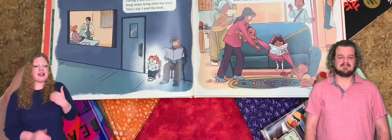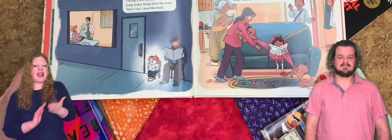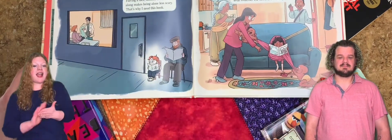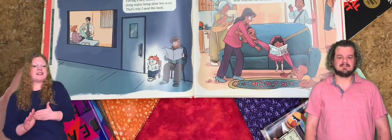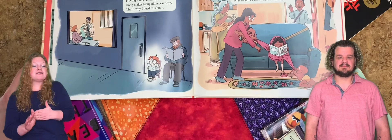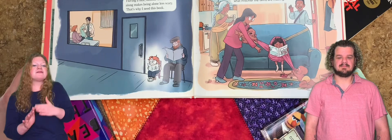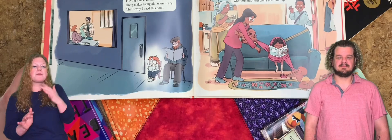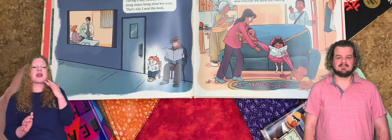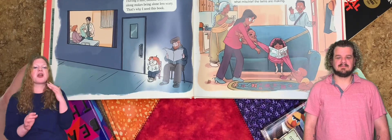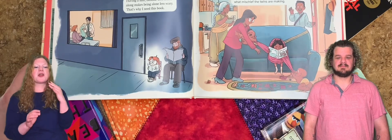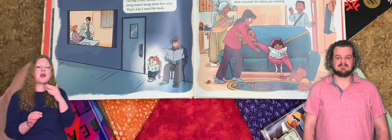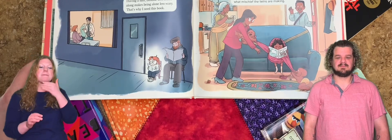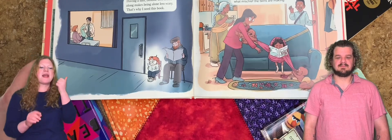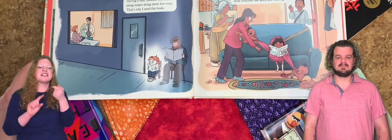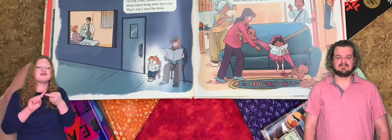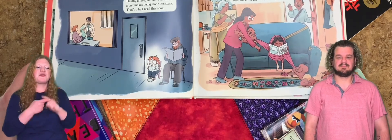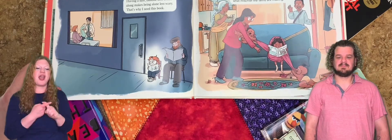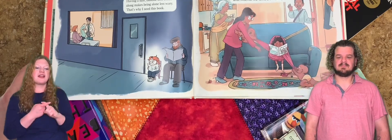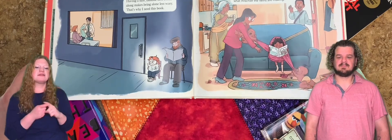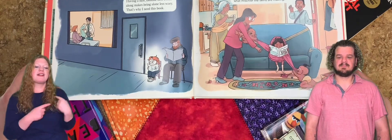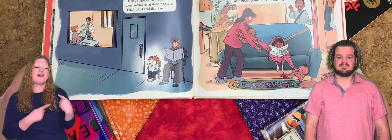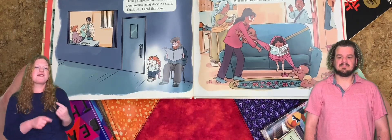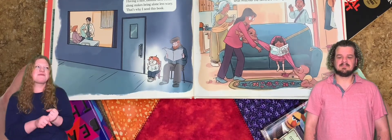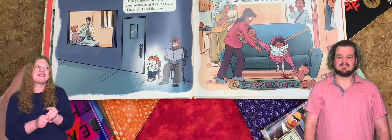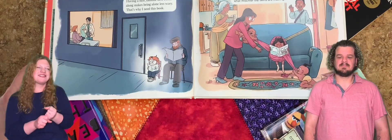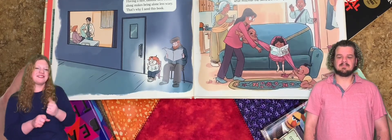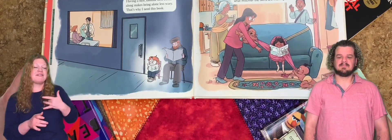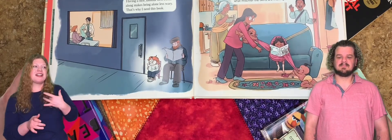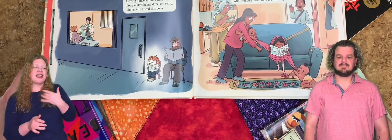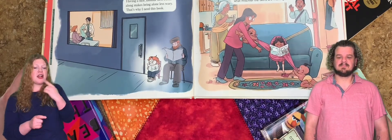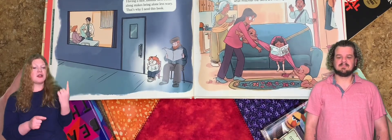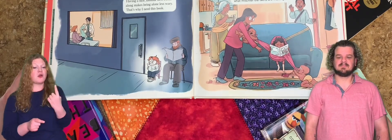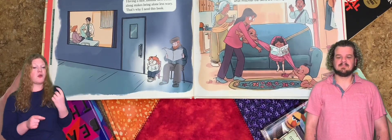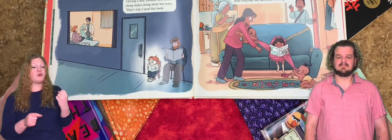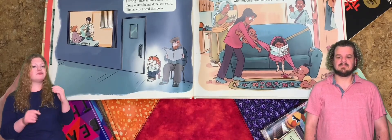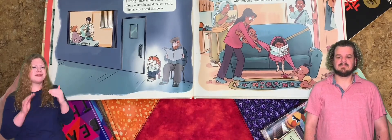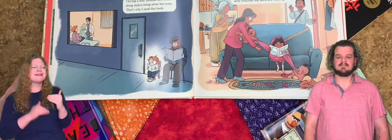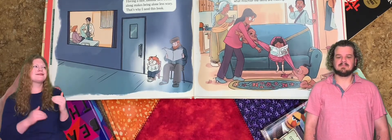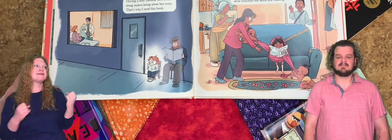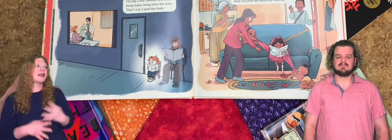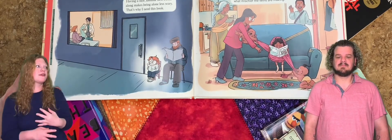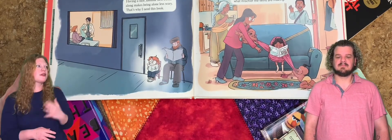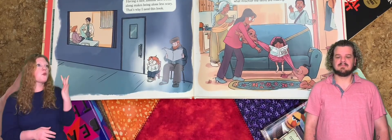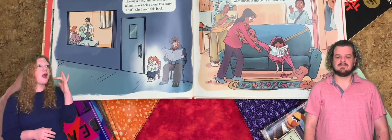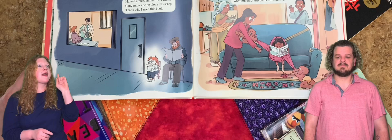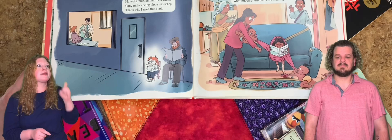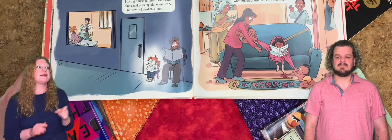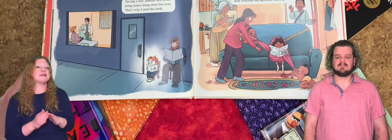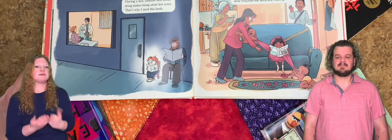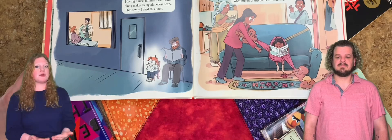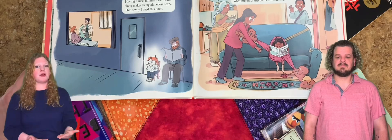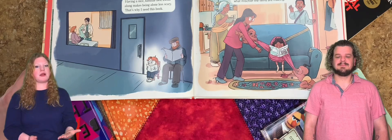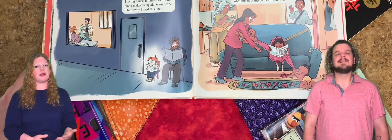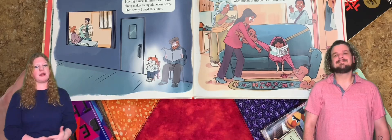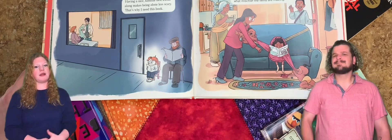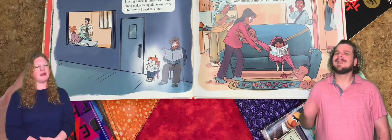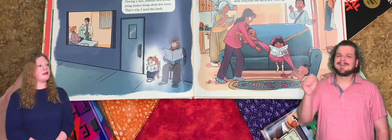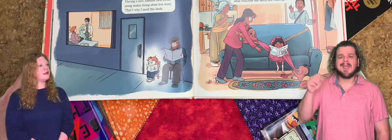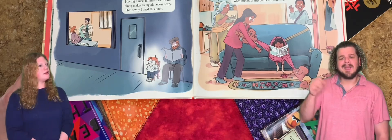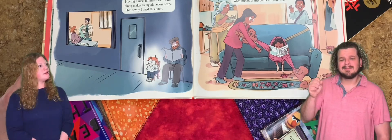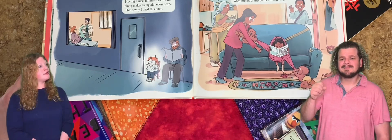Having a nice, familiar best friend along makes being alone less scary. That's why I need this book.